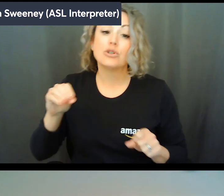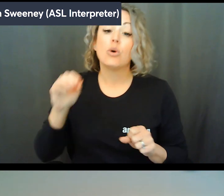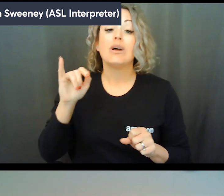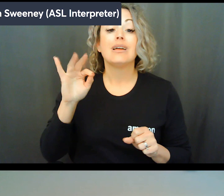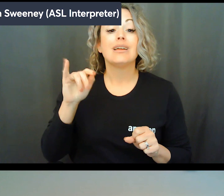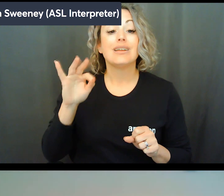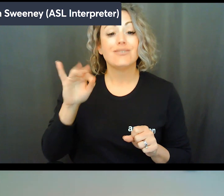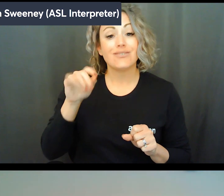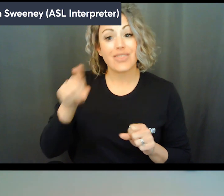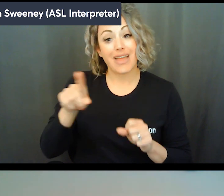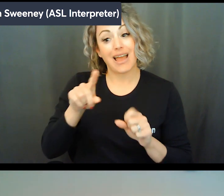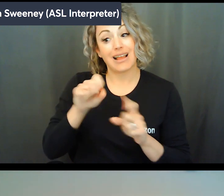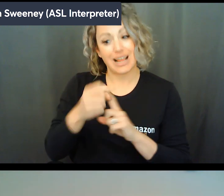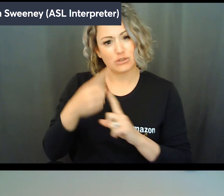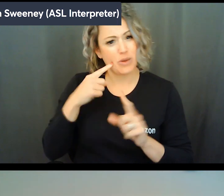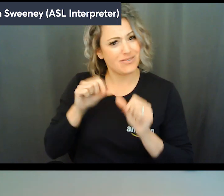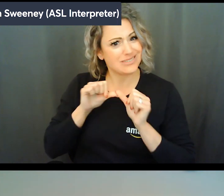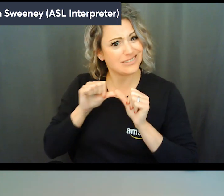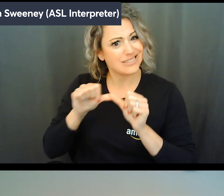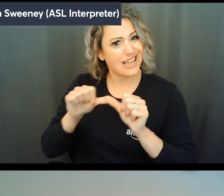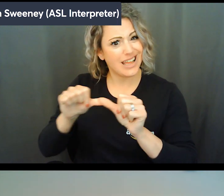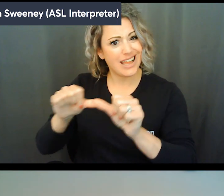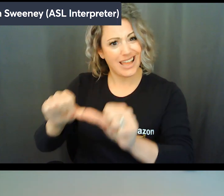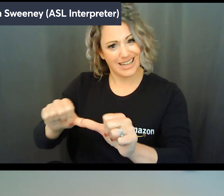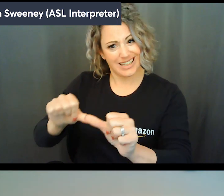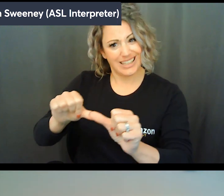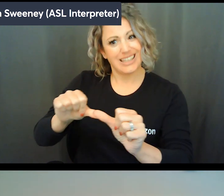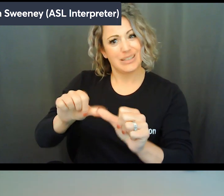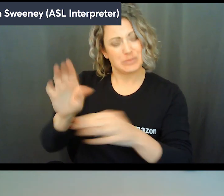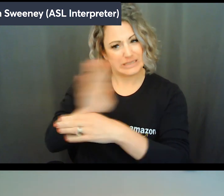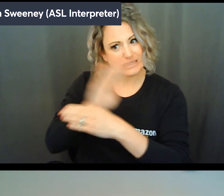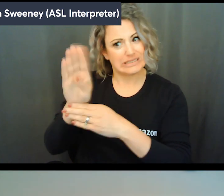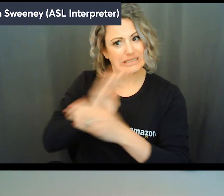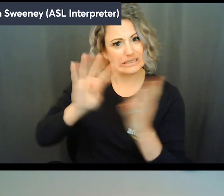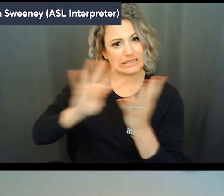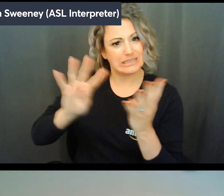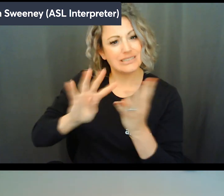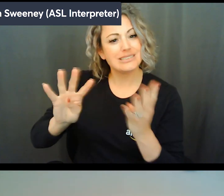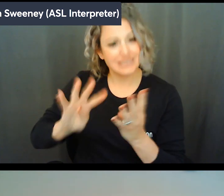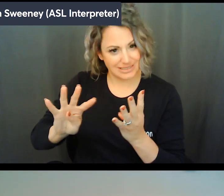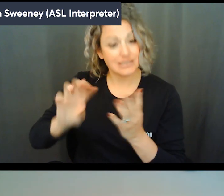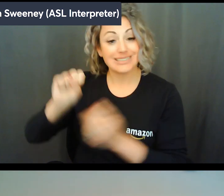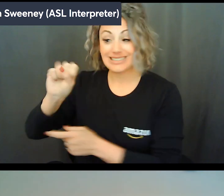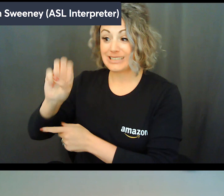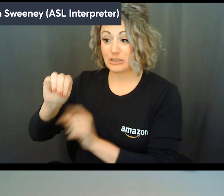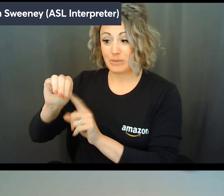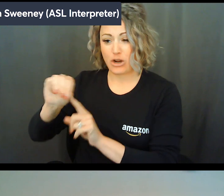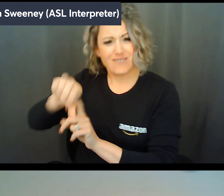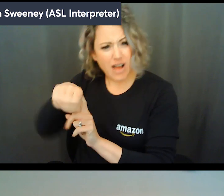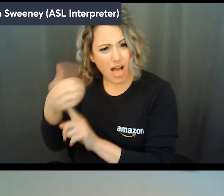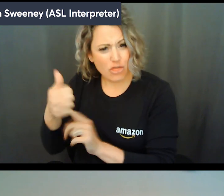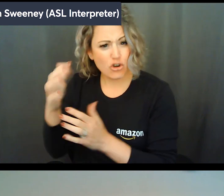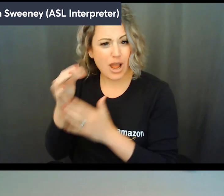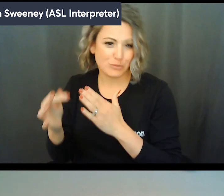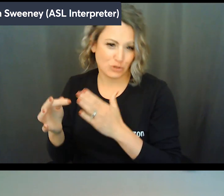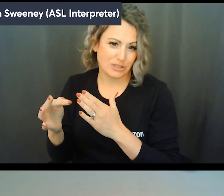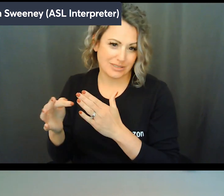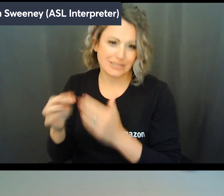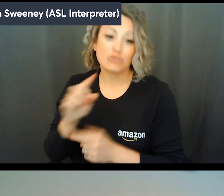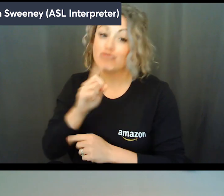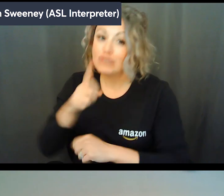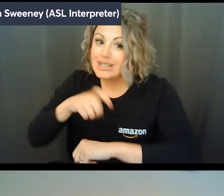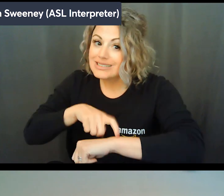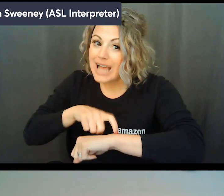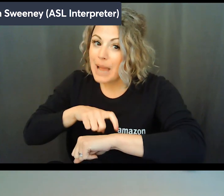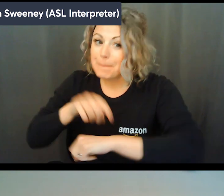you have steady throughput and steady traffic, in that case, SageMaker has other options as well, such as real-time inference, which